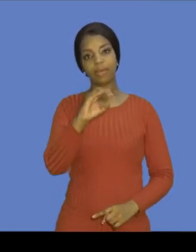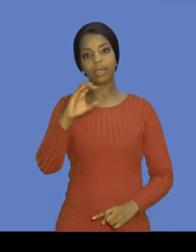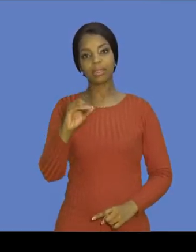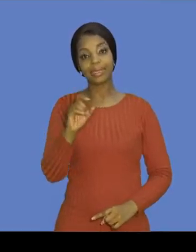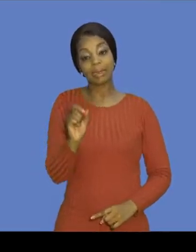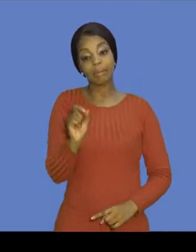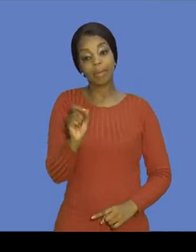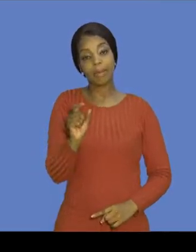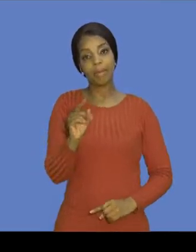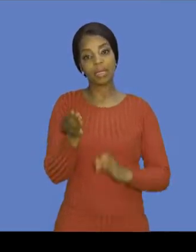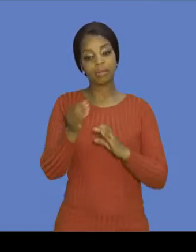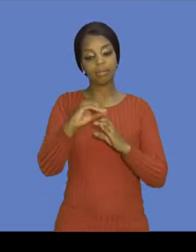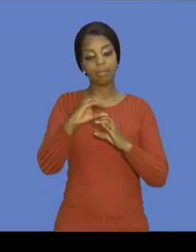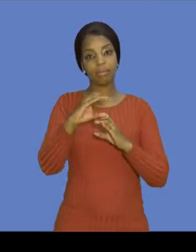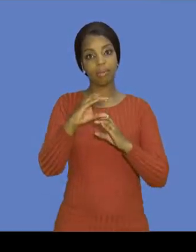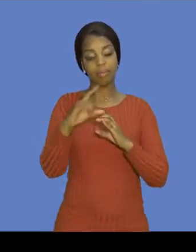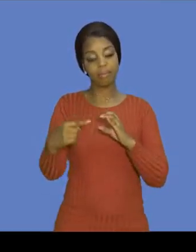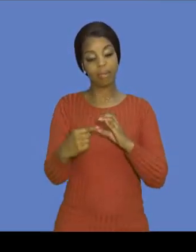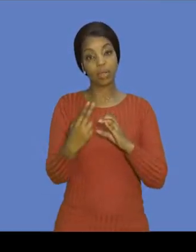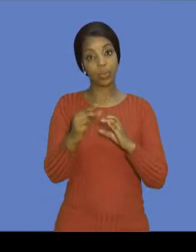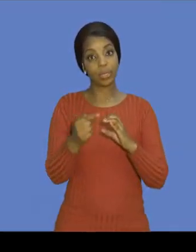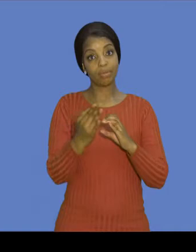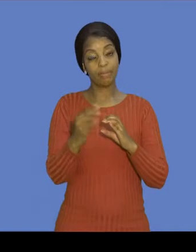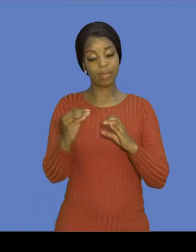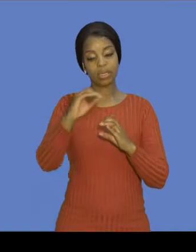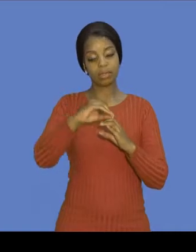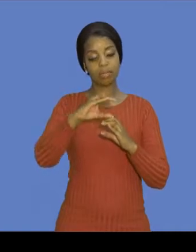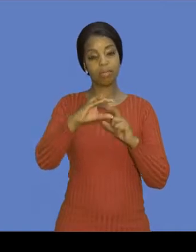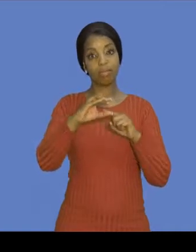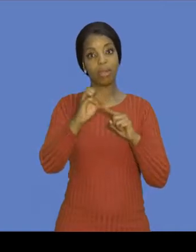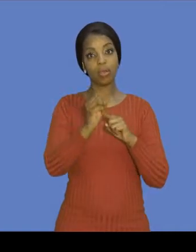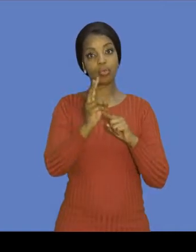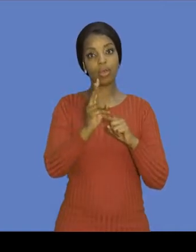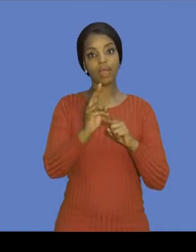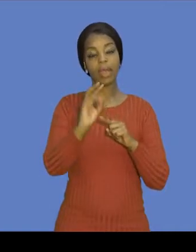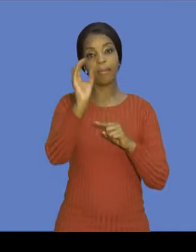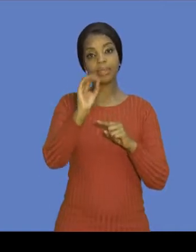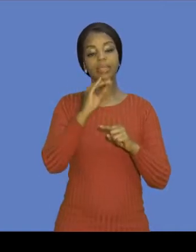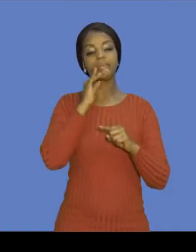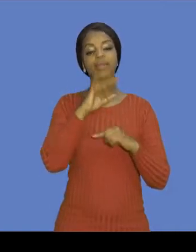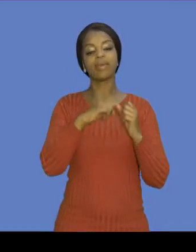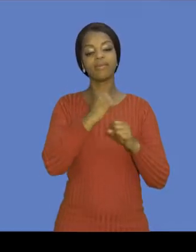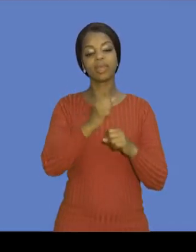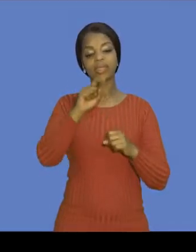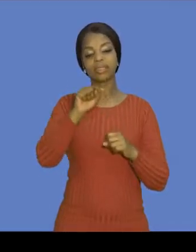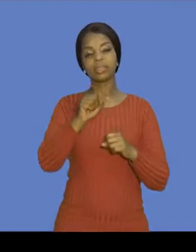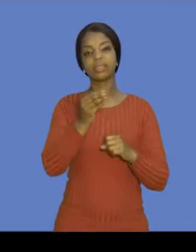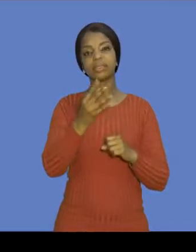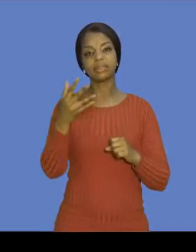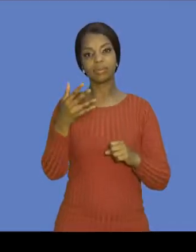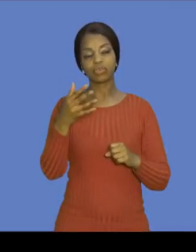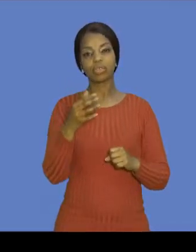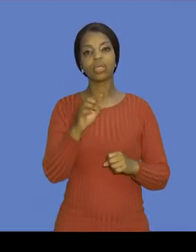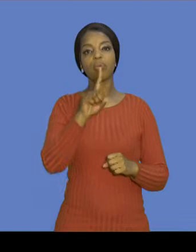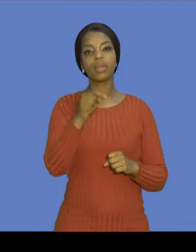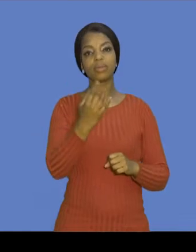1,500, which was the total interest, and then the total here will actually be 4,000. Now this will be the